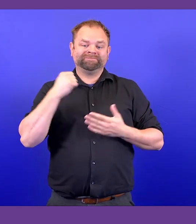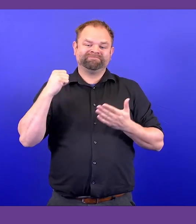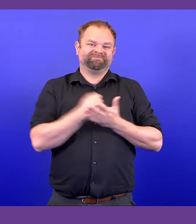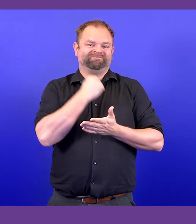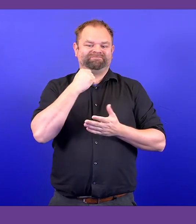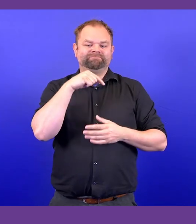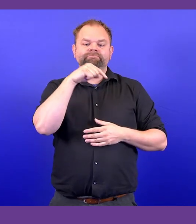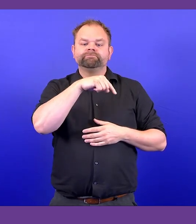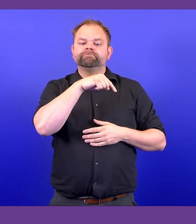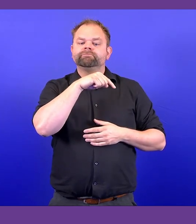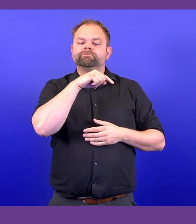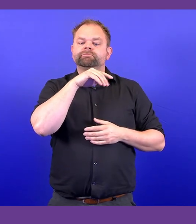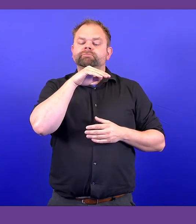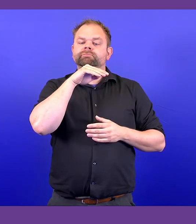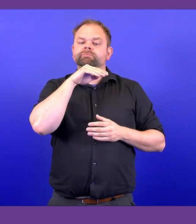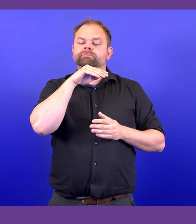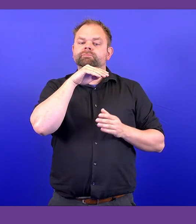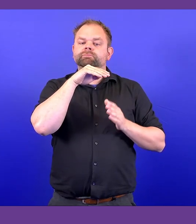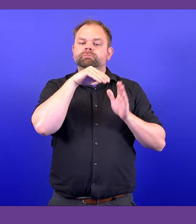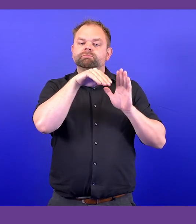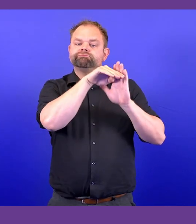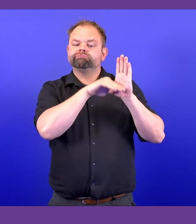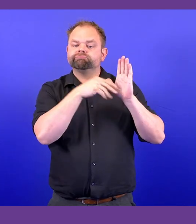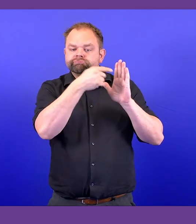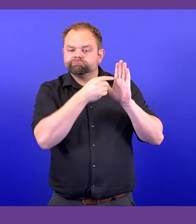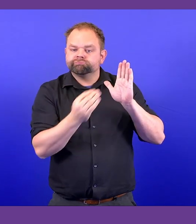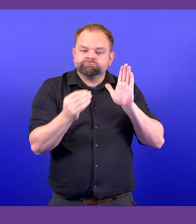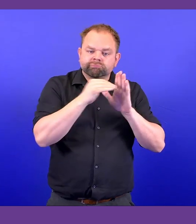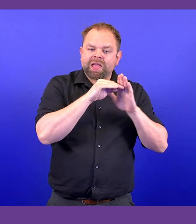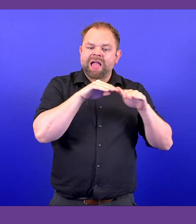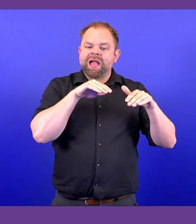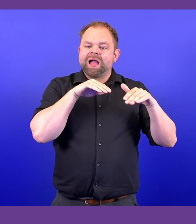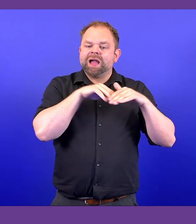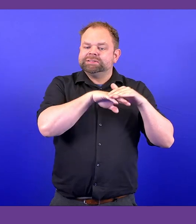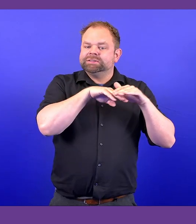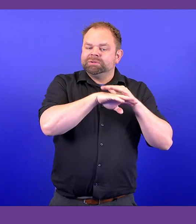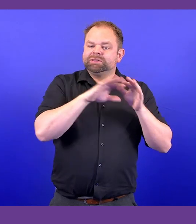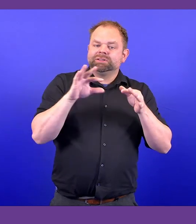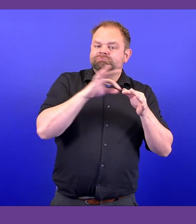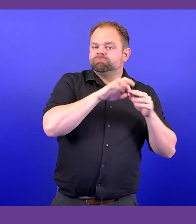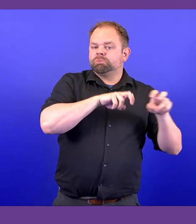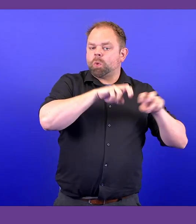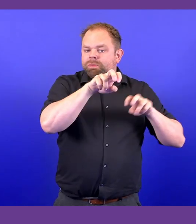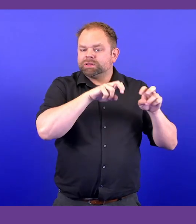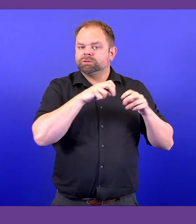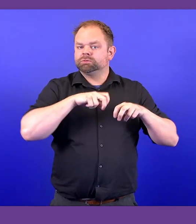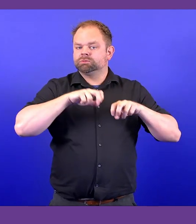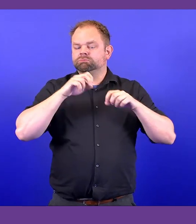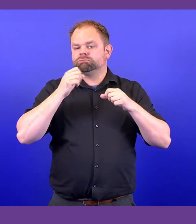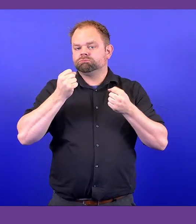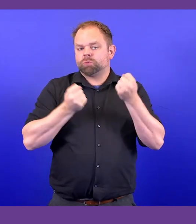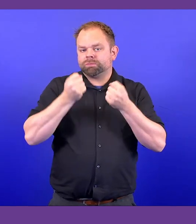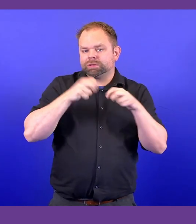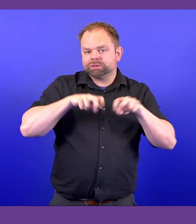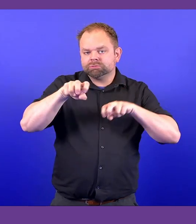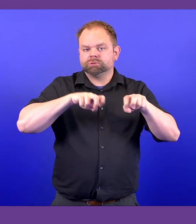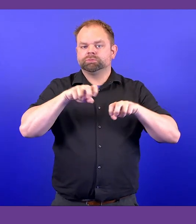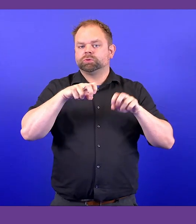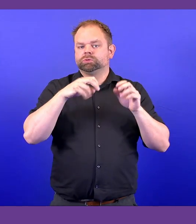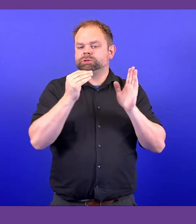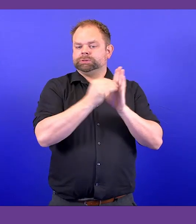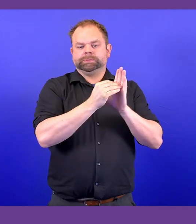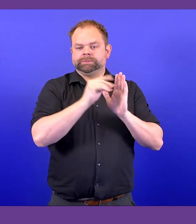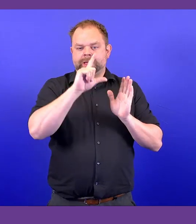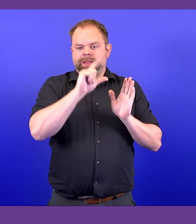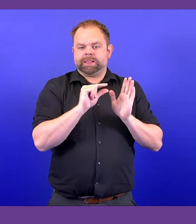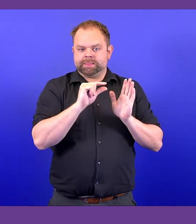etc. But to me, so the biggest challenge and are still the actual obstacles. So I'm really talking about inaccessible